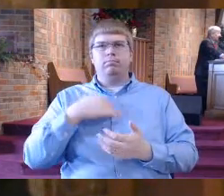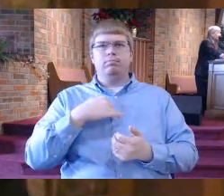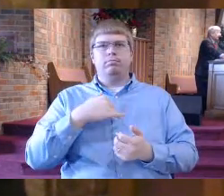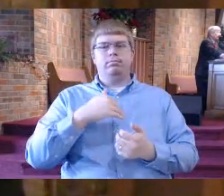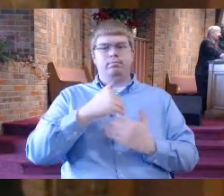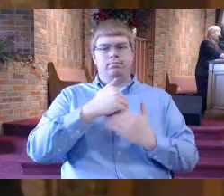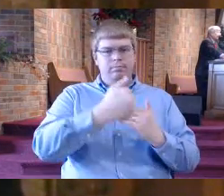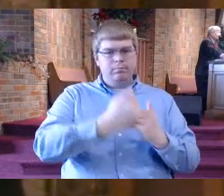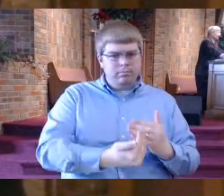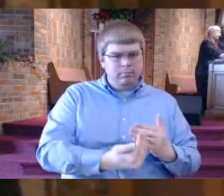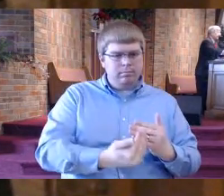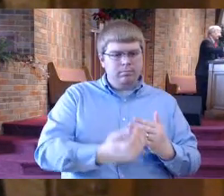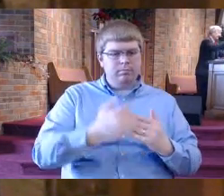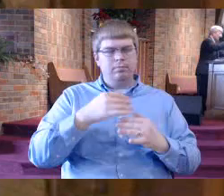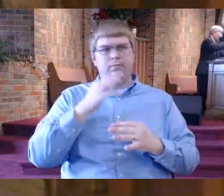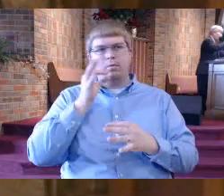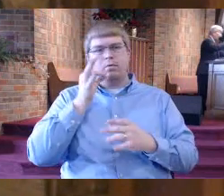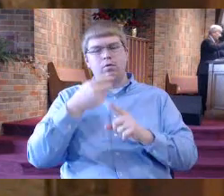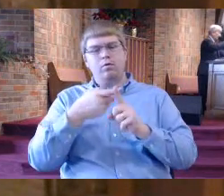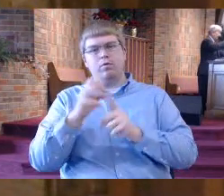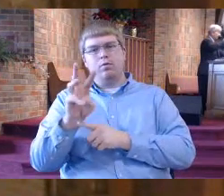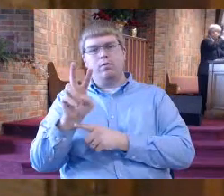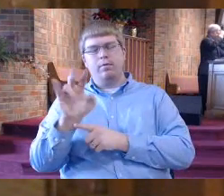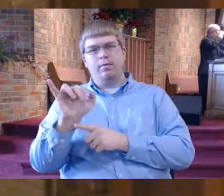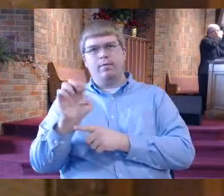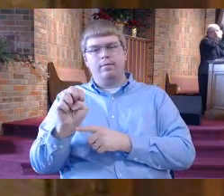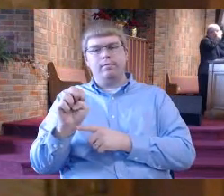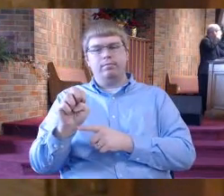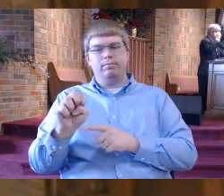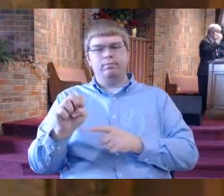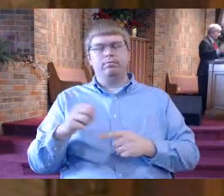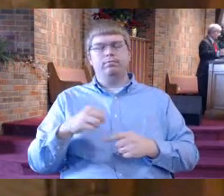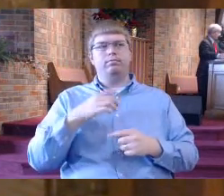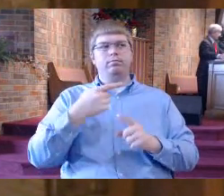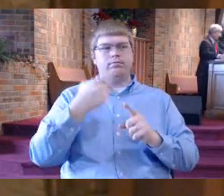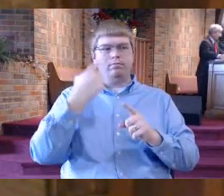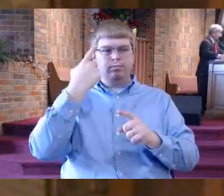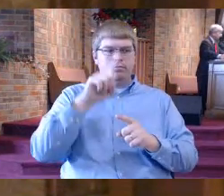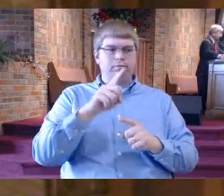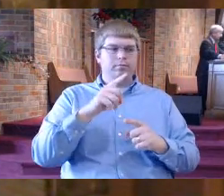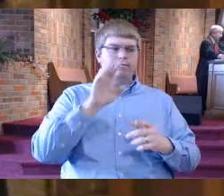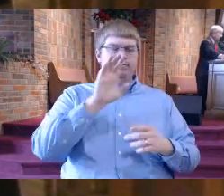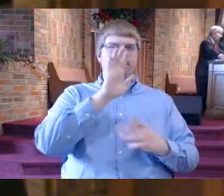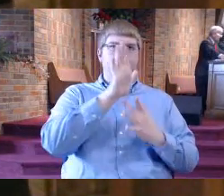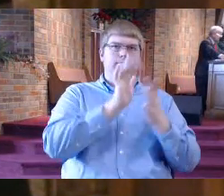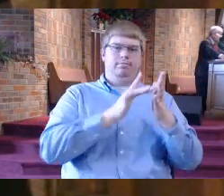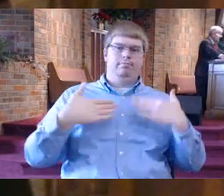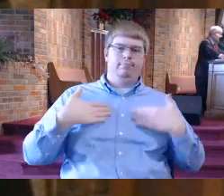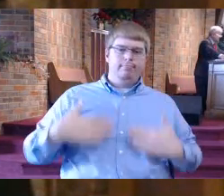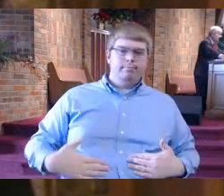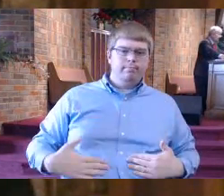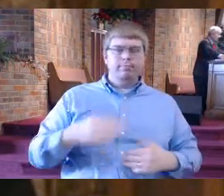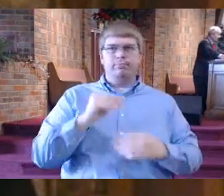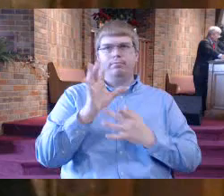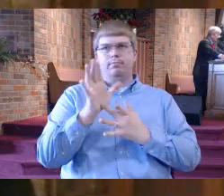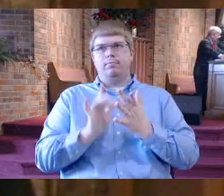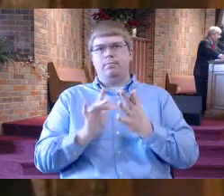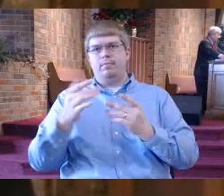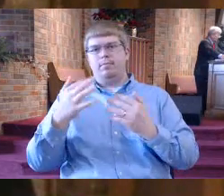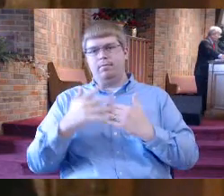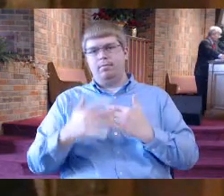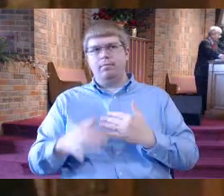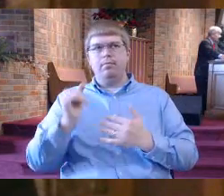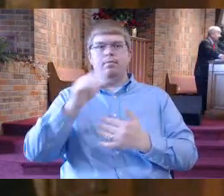bread and the fruit of the vine representing his body and his blood. We know this was given for us at Calvary by Jesus